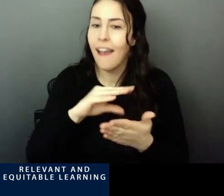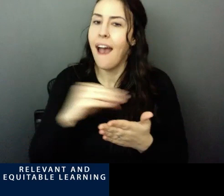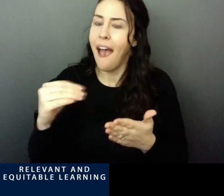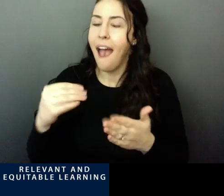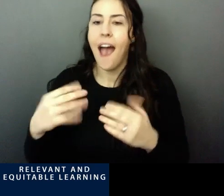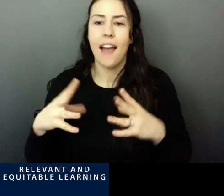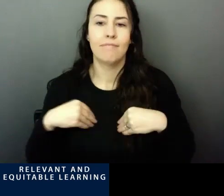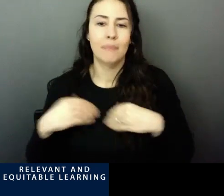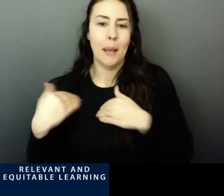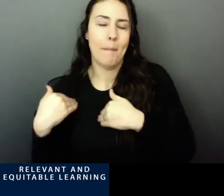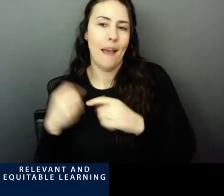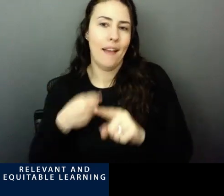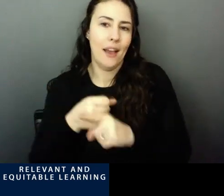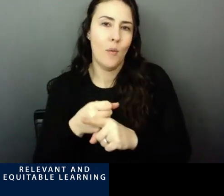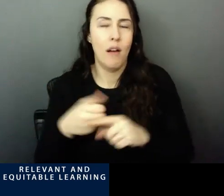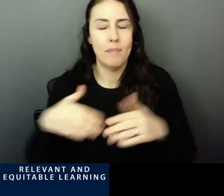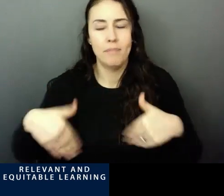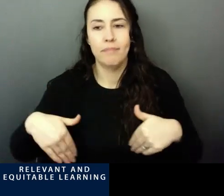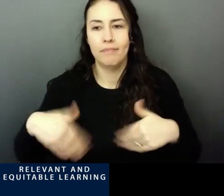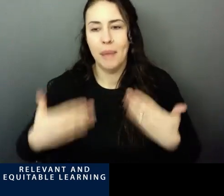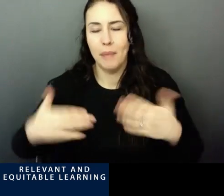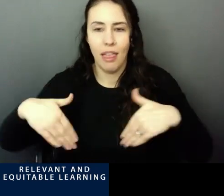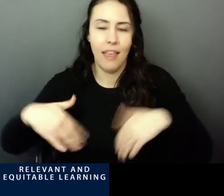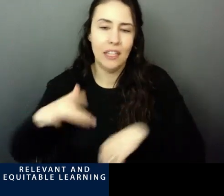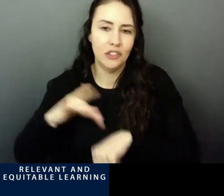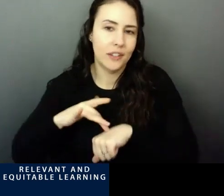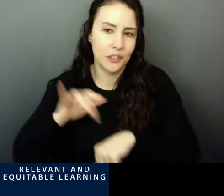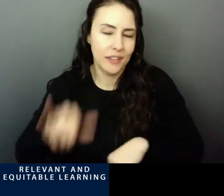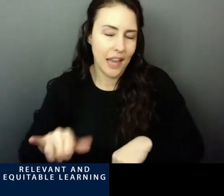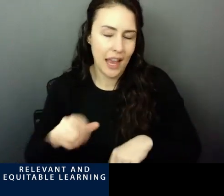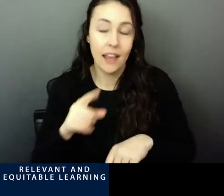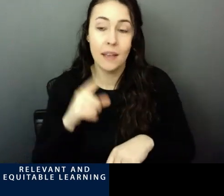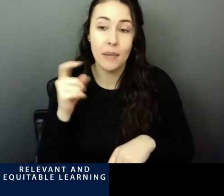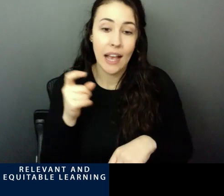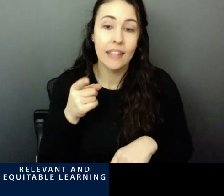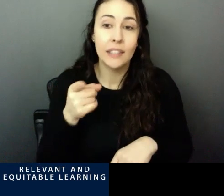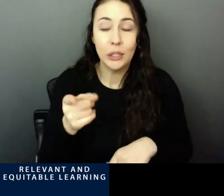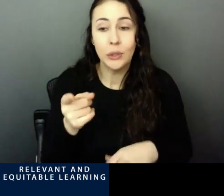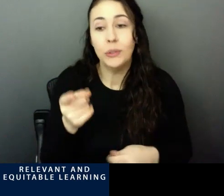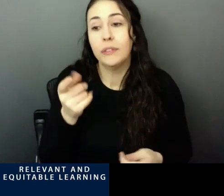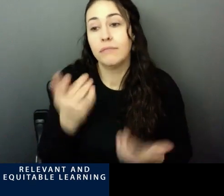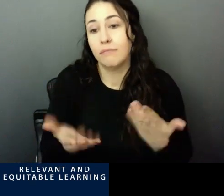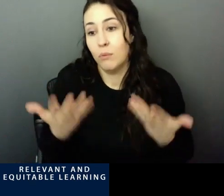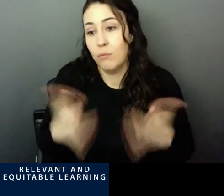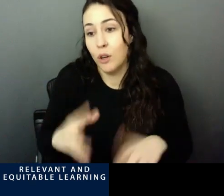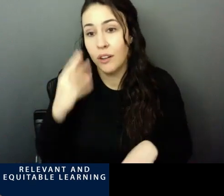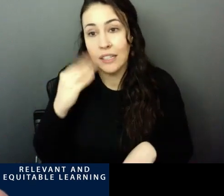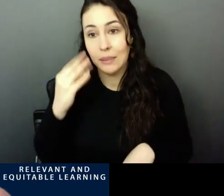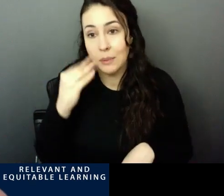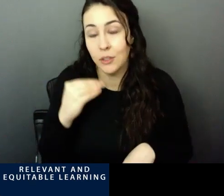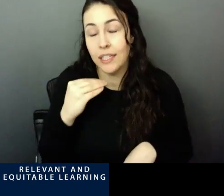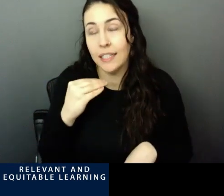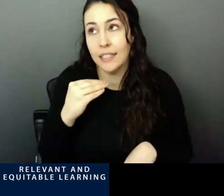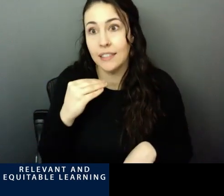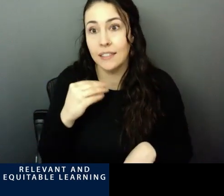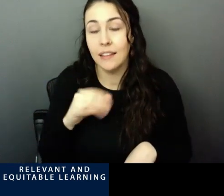even touch that yet, because this is as you probably have experienced, that's